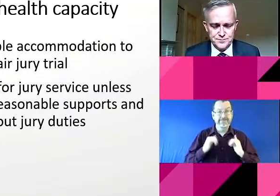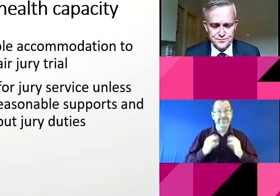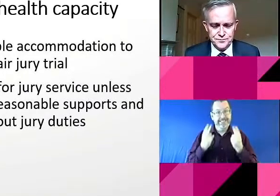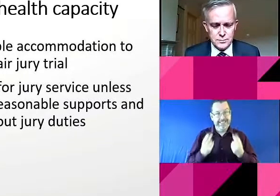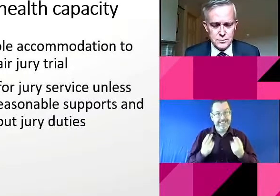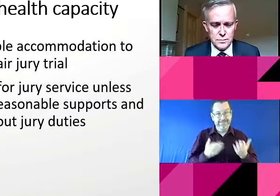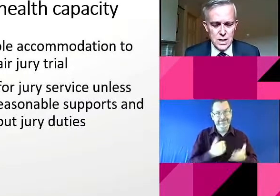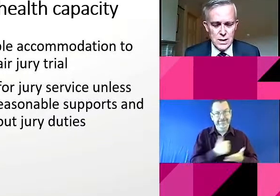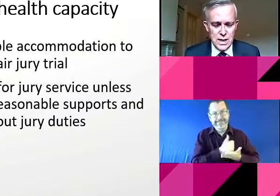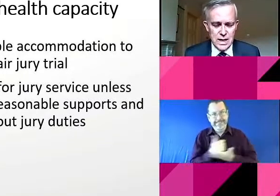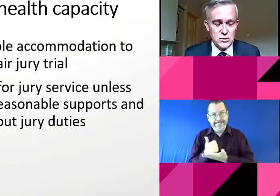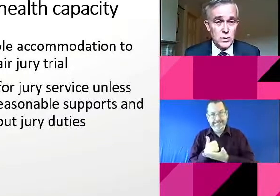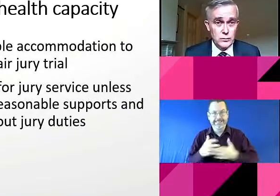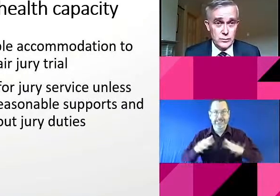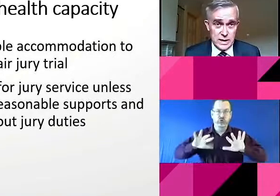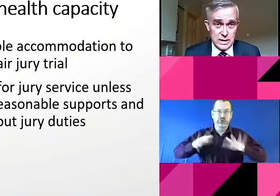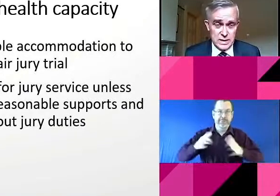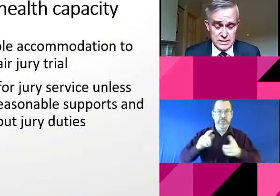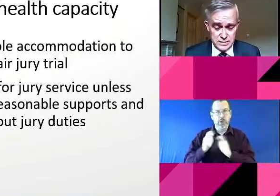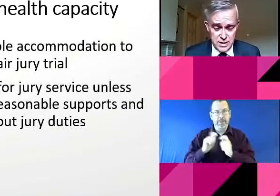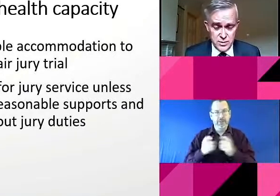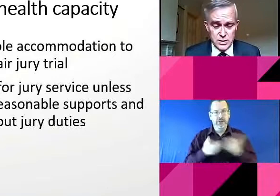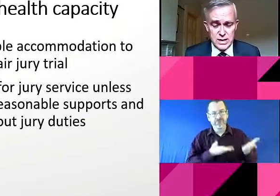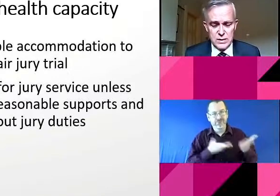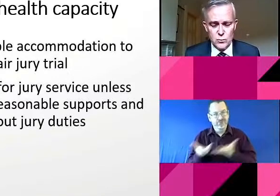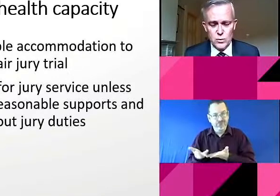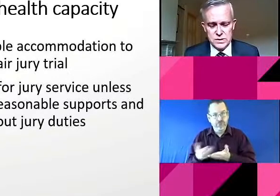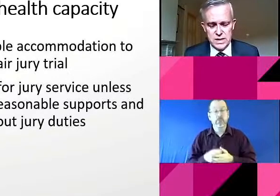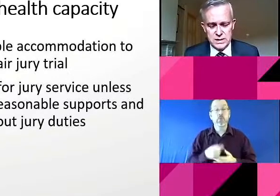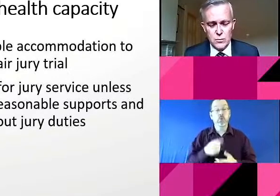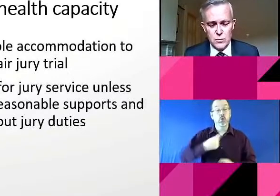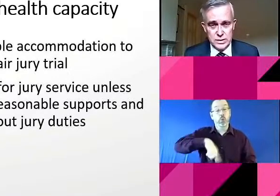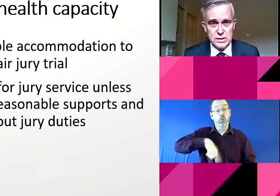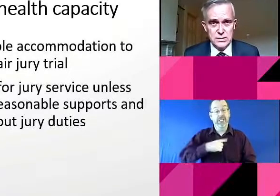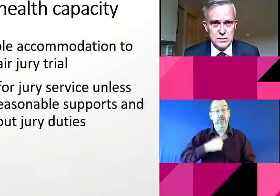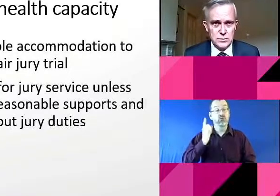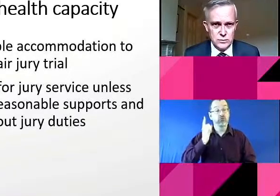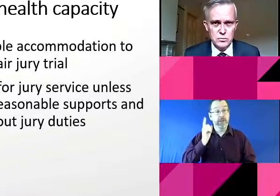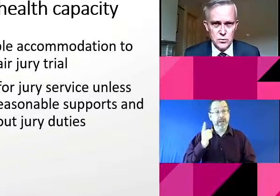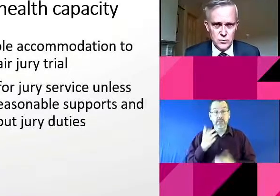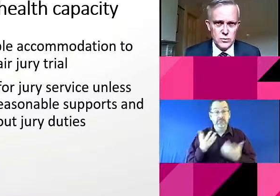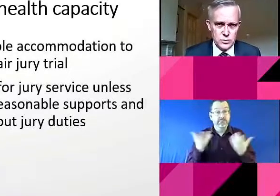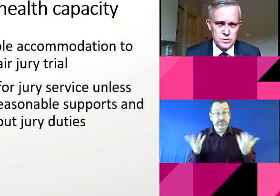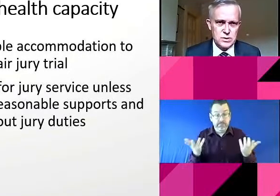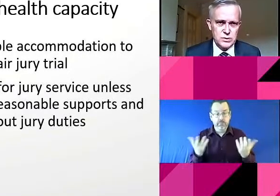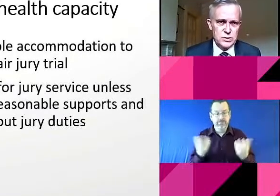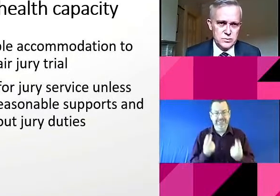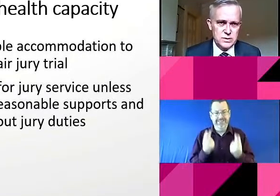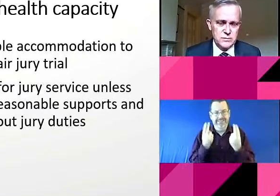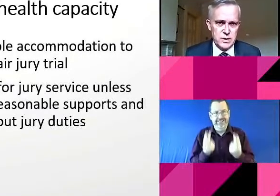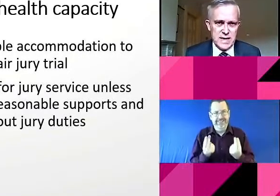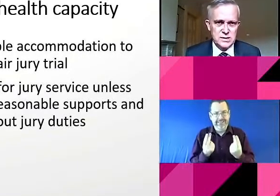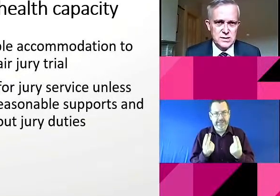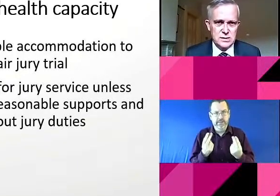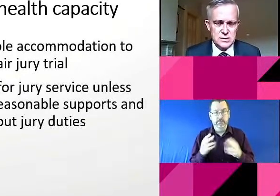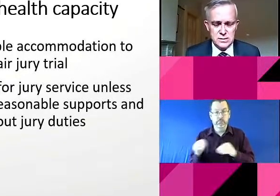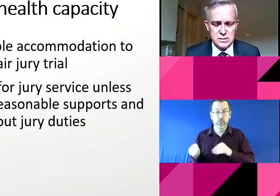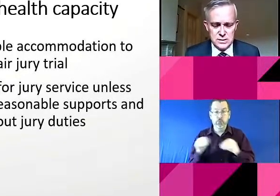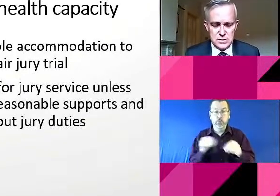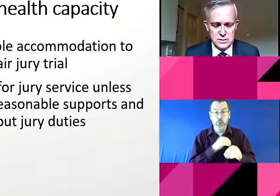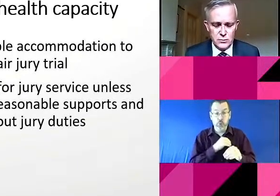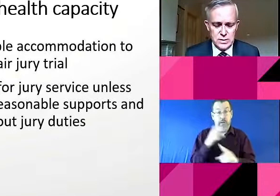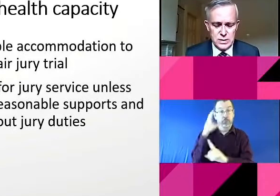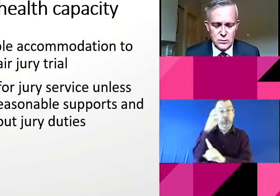required. And so what we recommended there again was that we needed to move towards the presumption of capacity